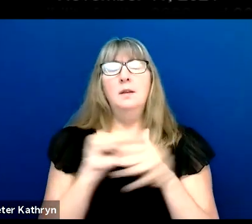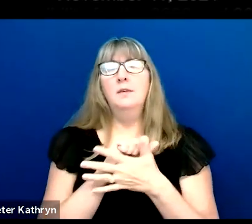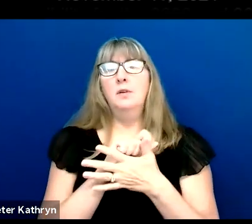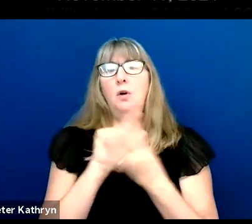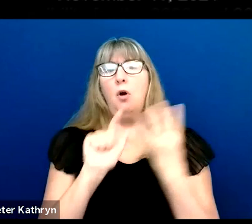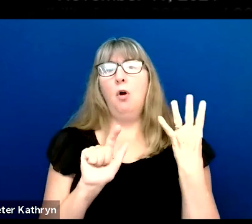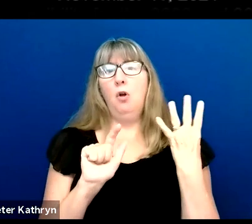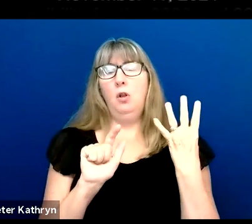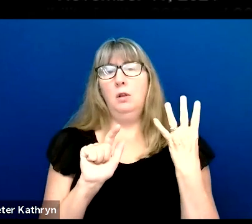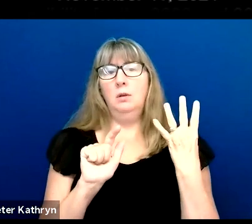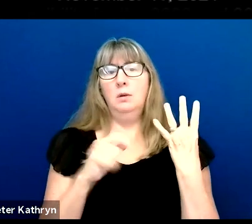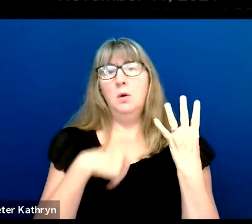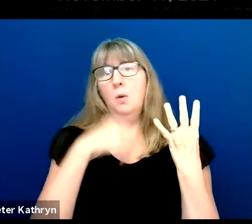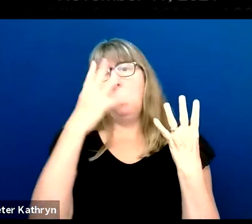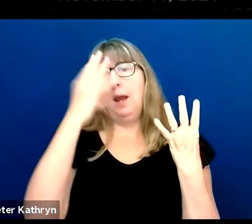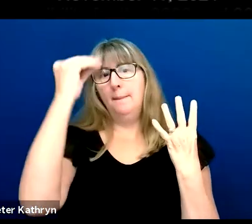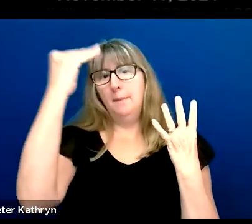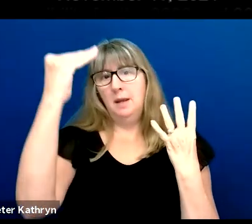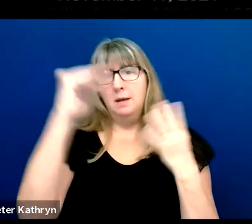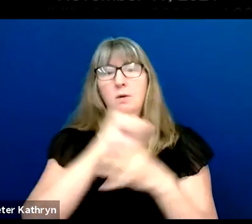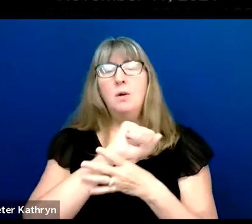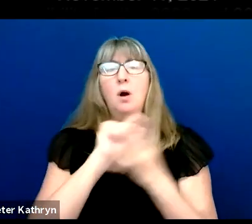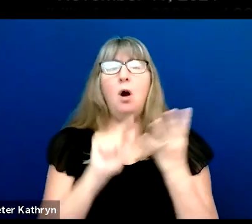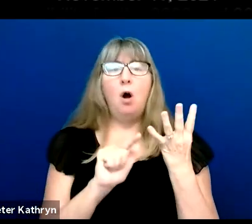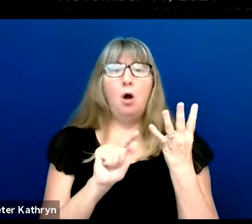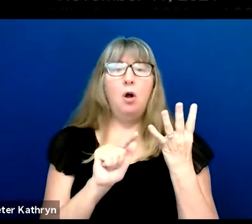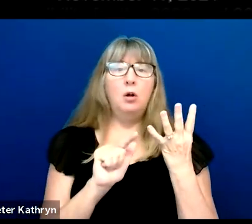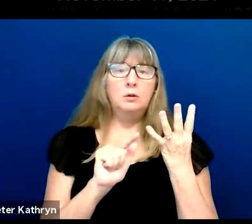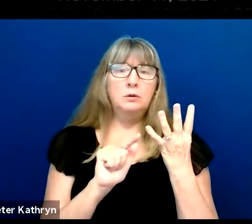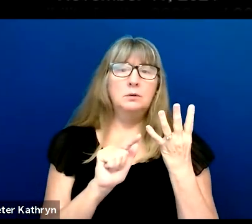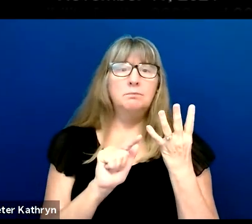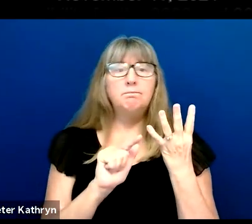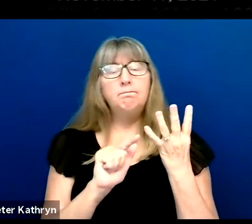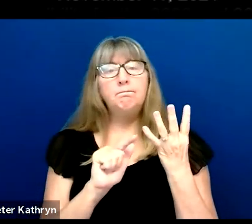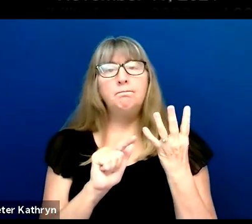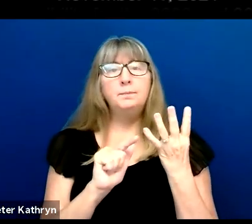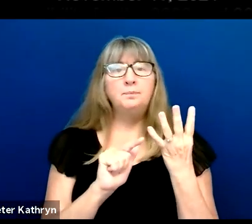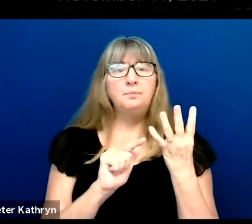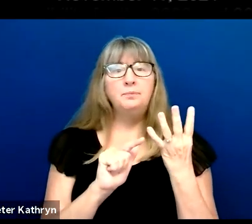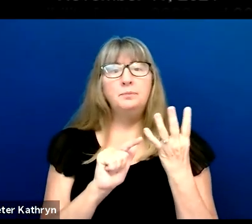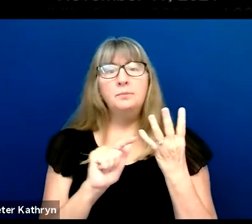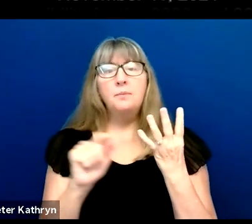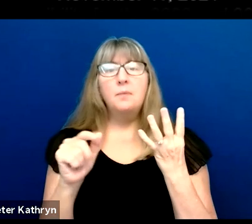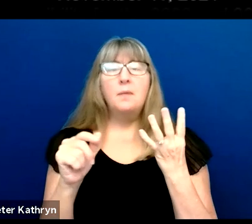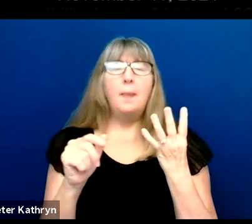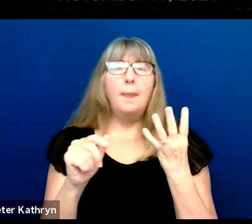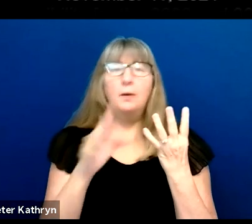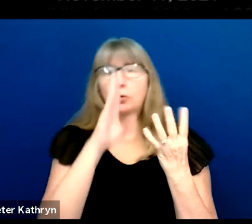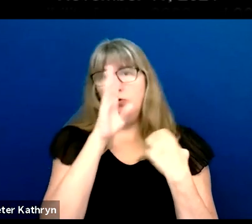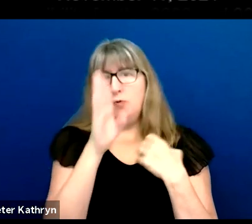white men, all assumed to be heterosexual, all